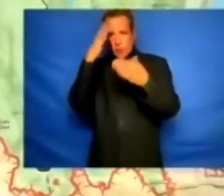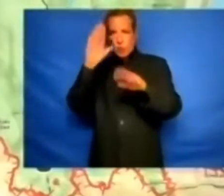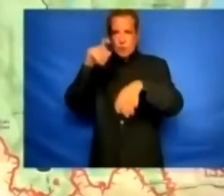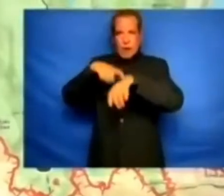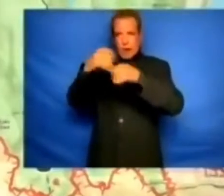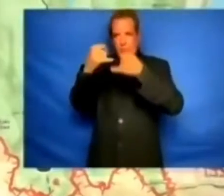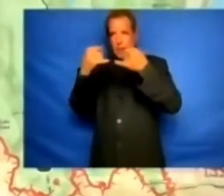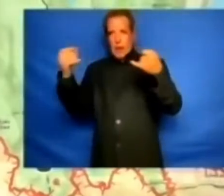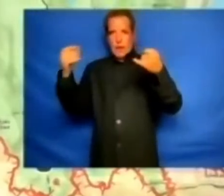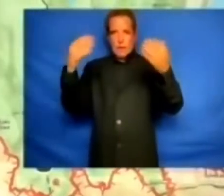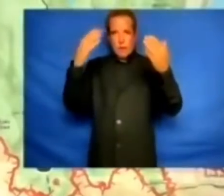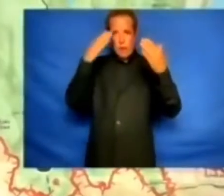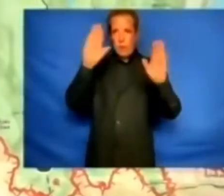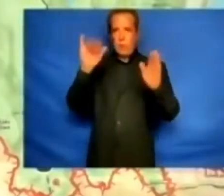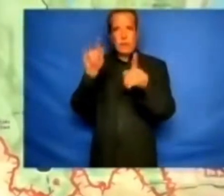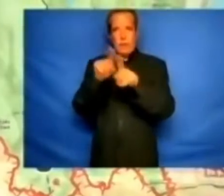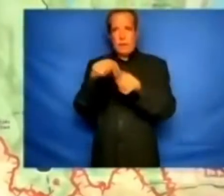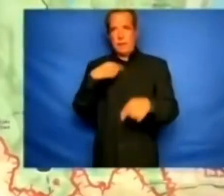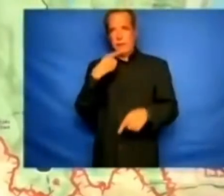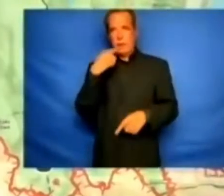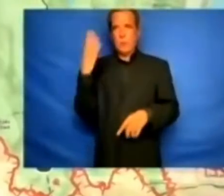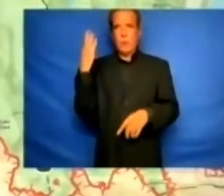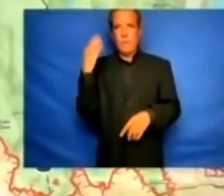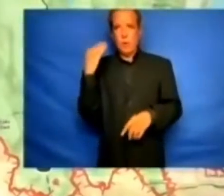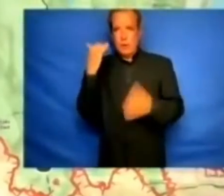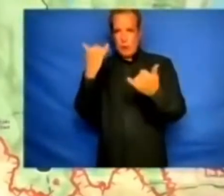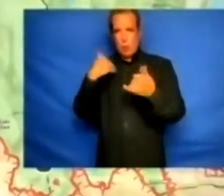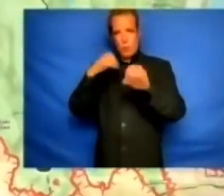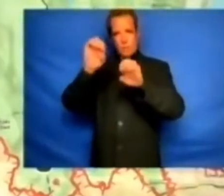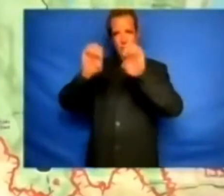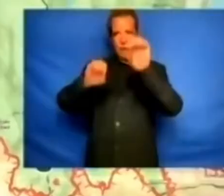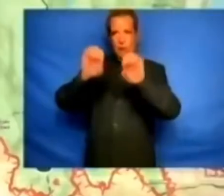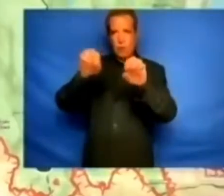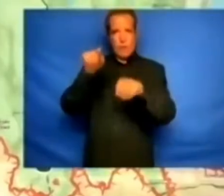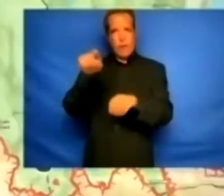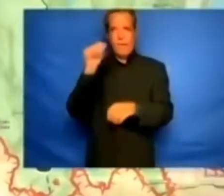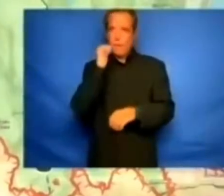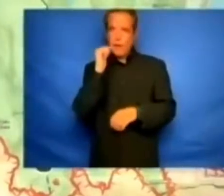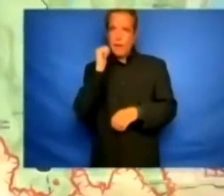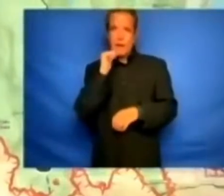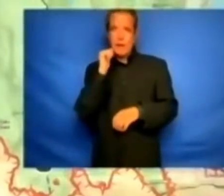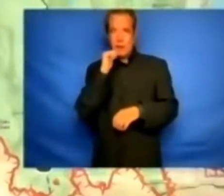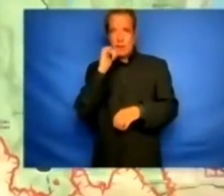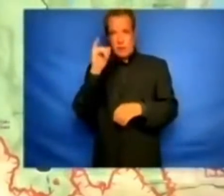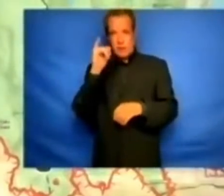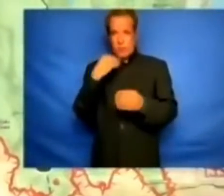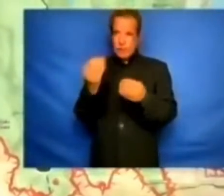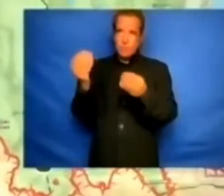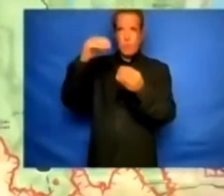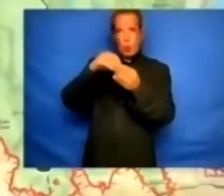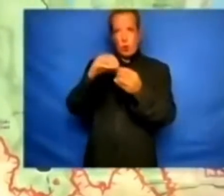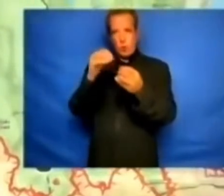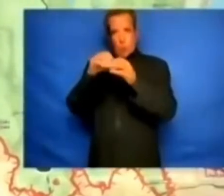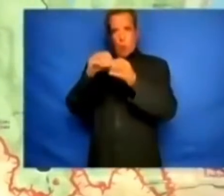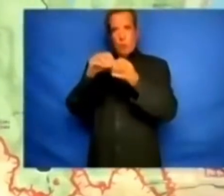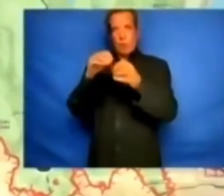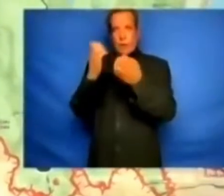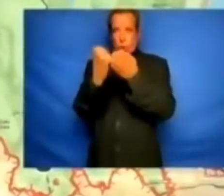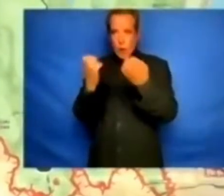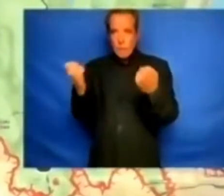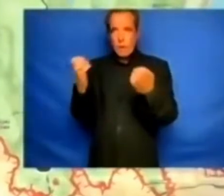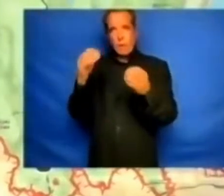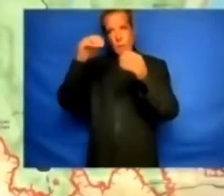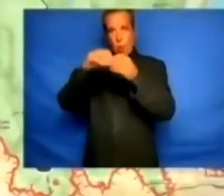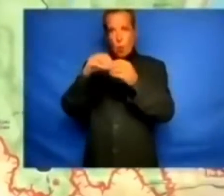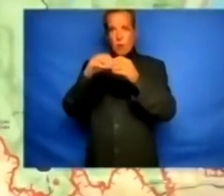mentioned before, we are evaluating that every day. We have increased the number of resources in there. That is one of our priority